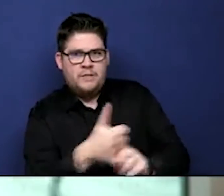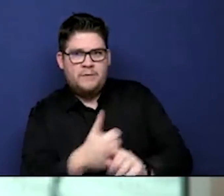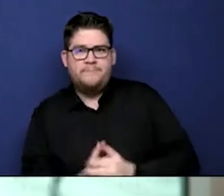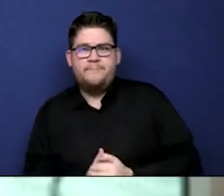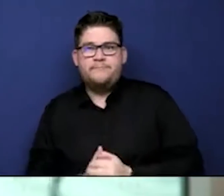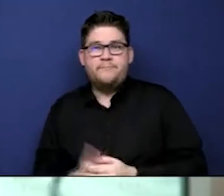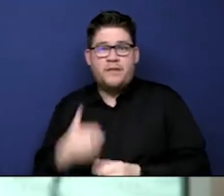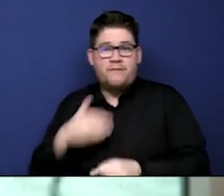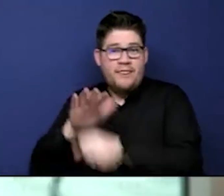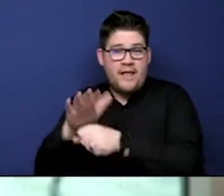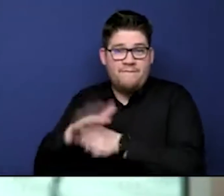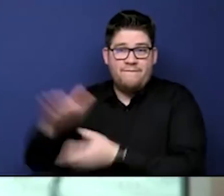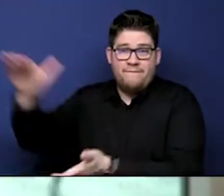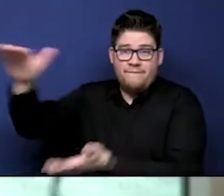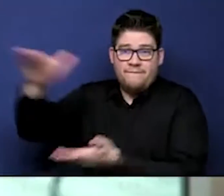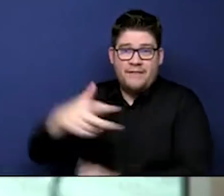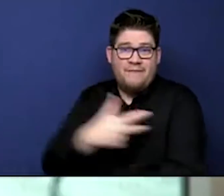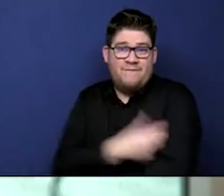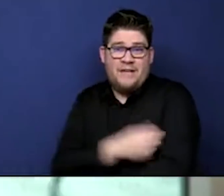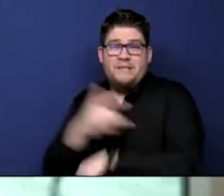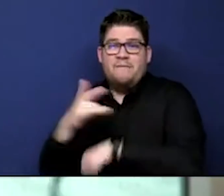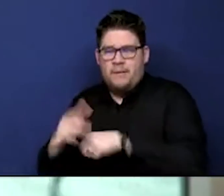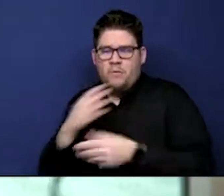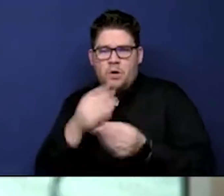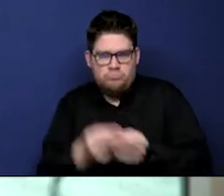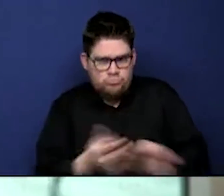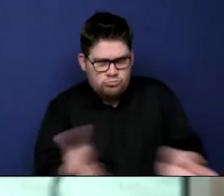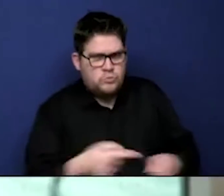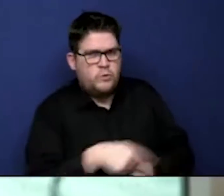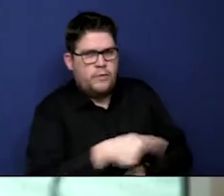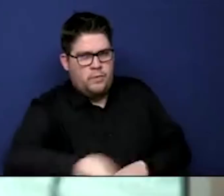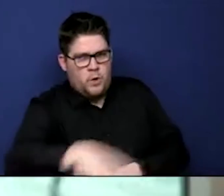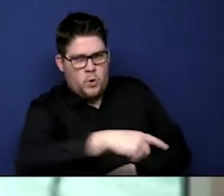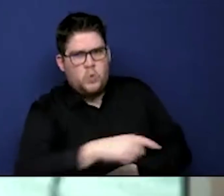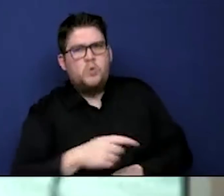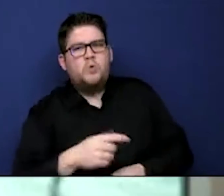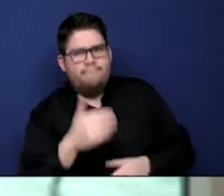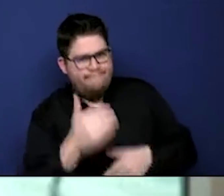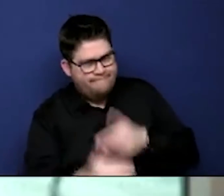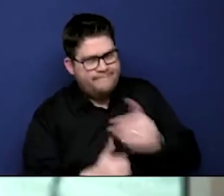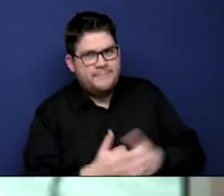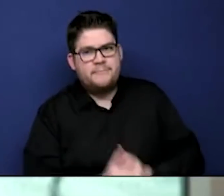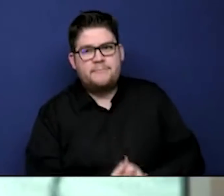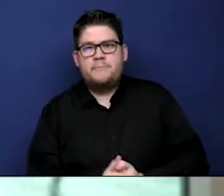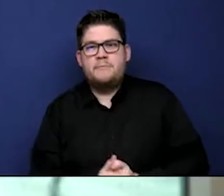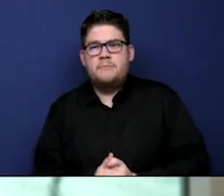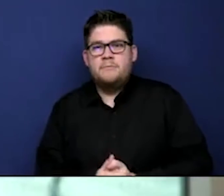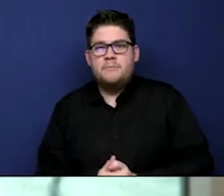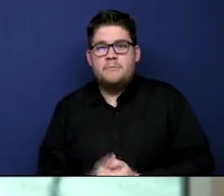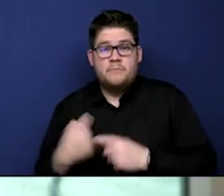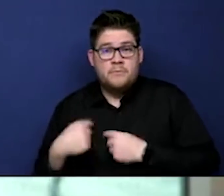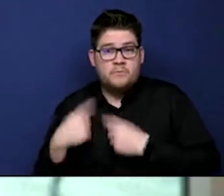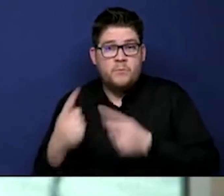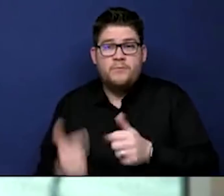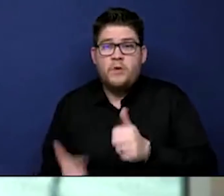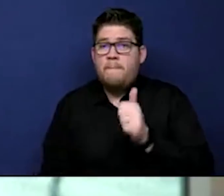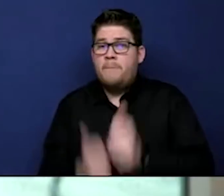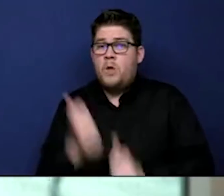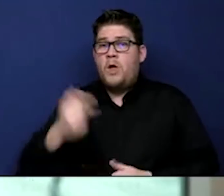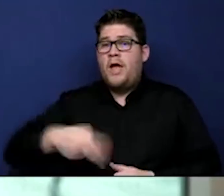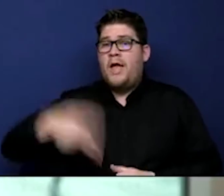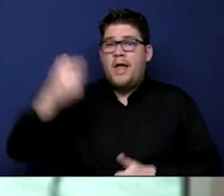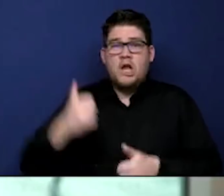we have vaccine available, we will be restarting that program. But we've been managing the highest